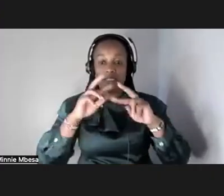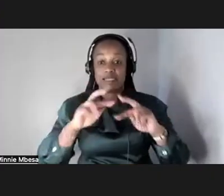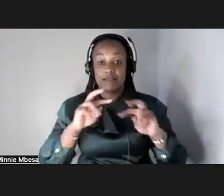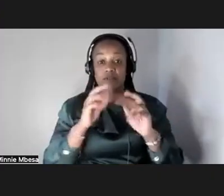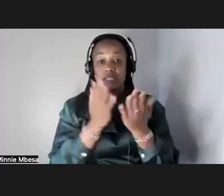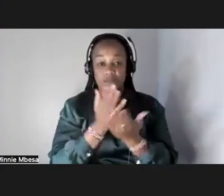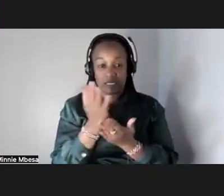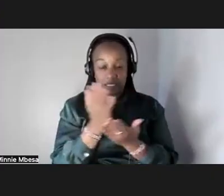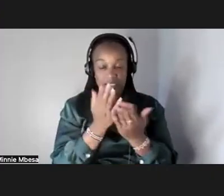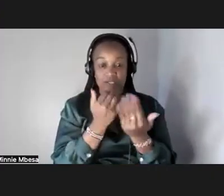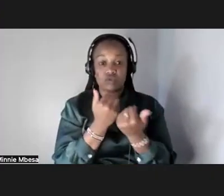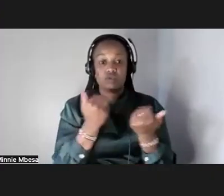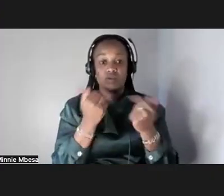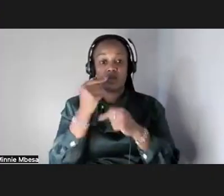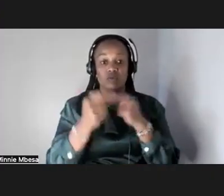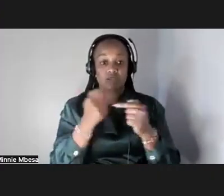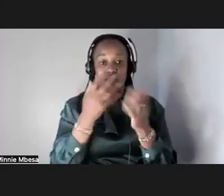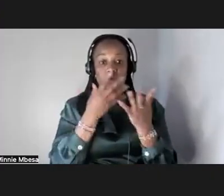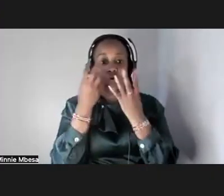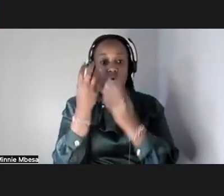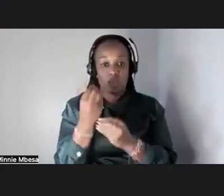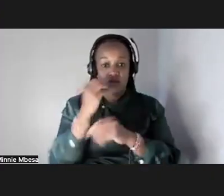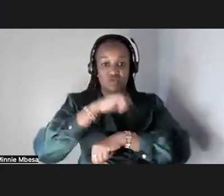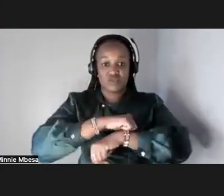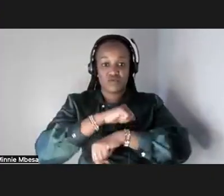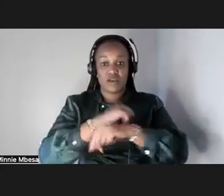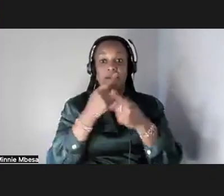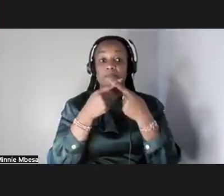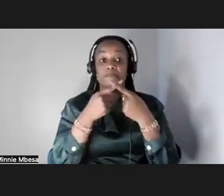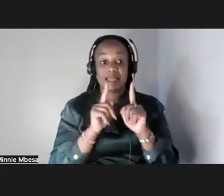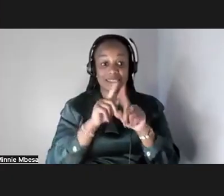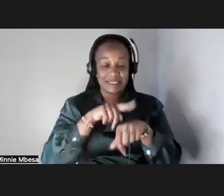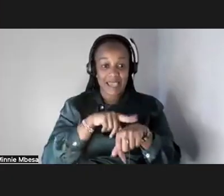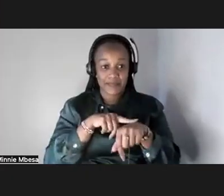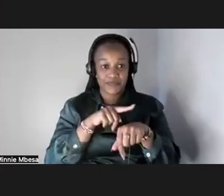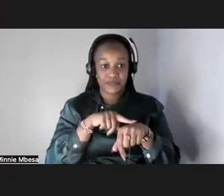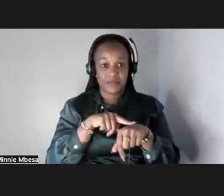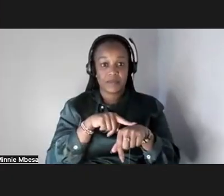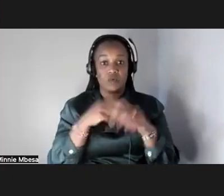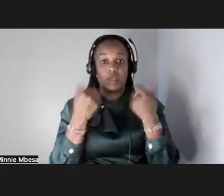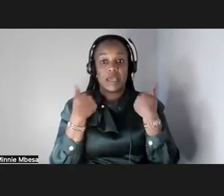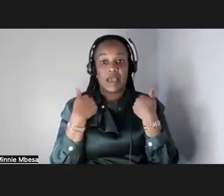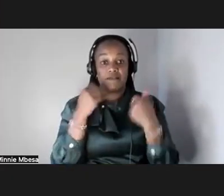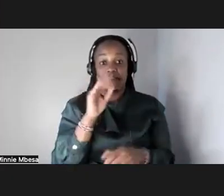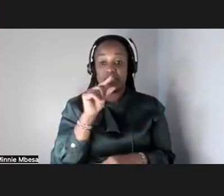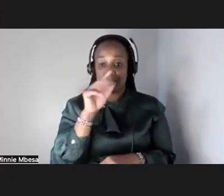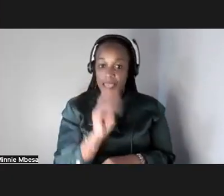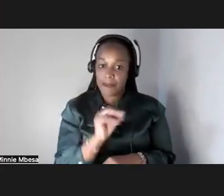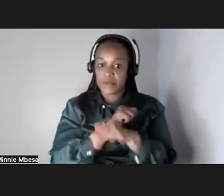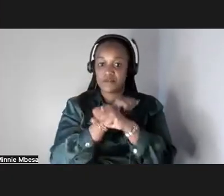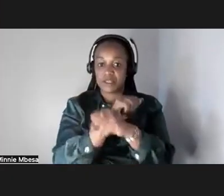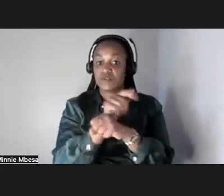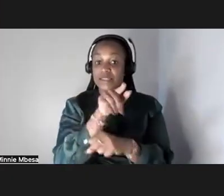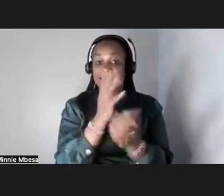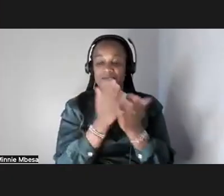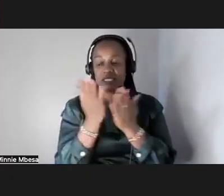will still go to school. But if we anchor it, when we anchor FGM prevention into these services, it will really be